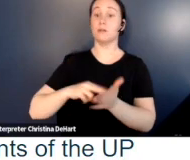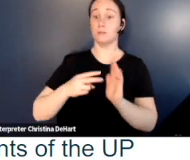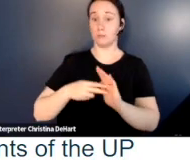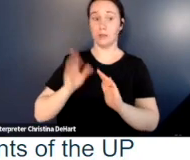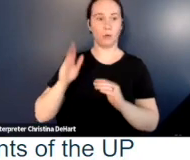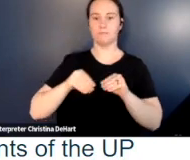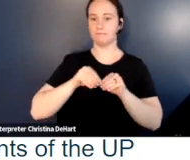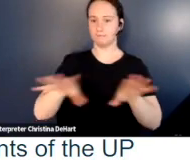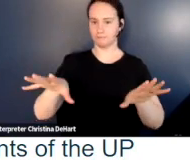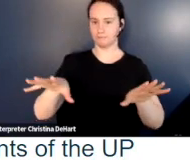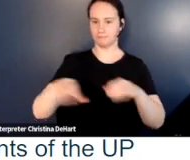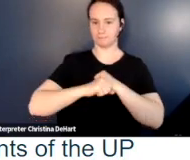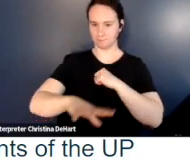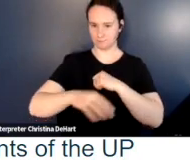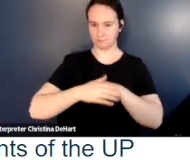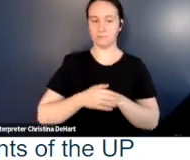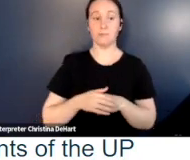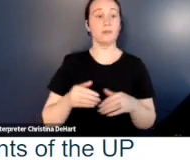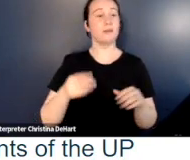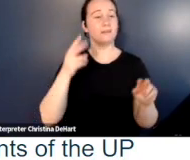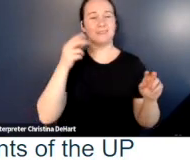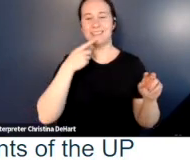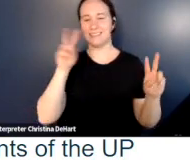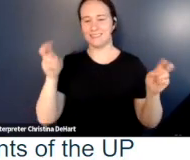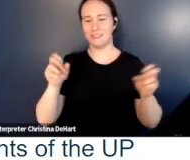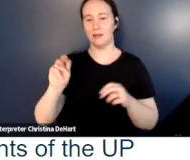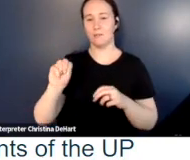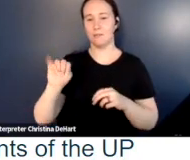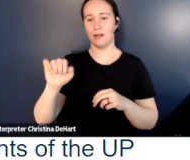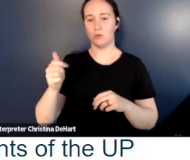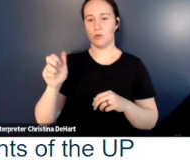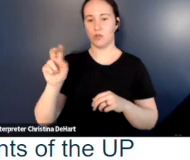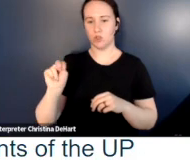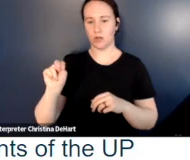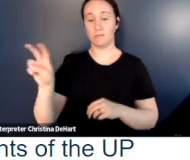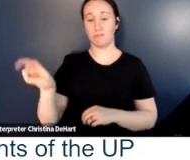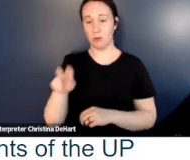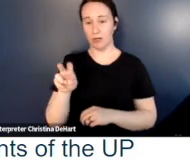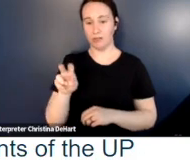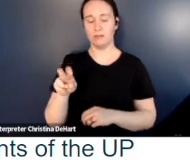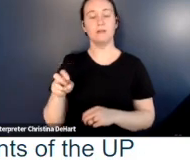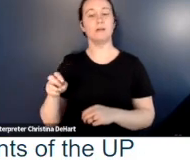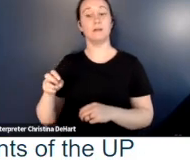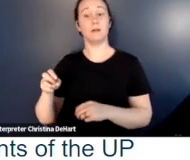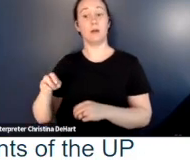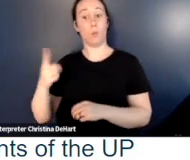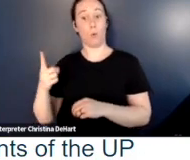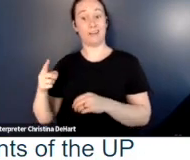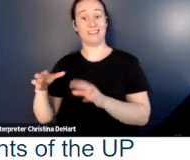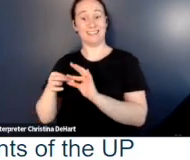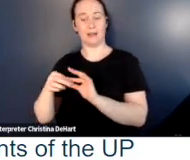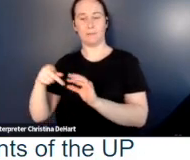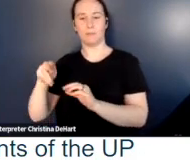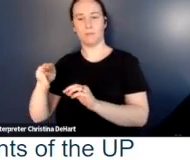occurs. We say migration there because coming over from the Pure Connect stack,